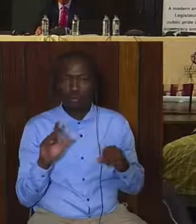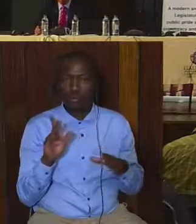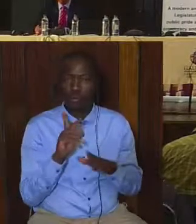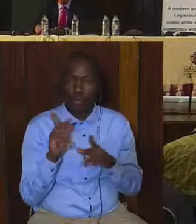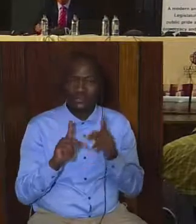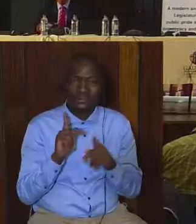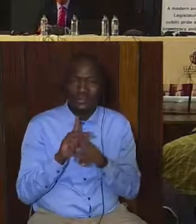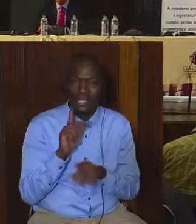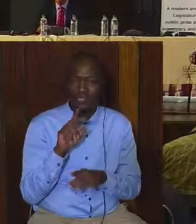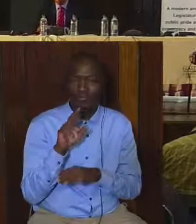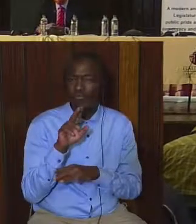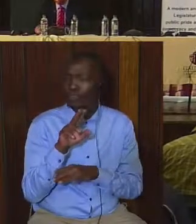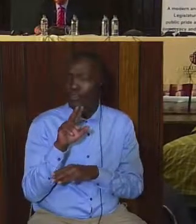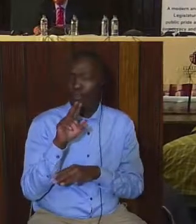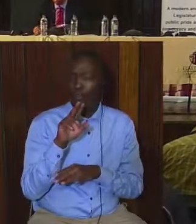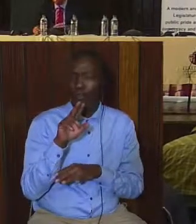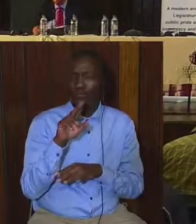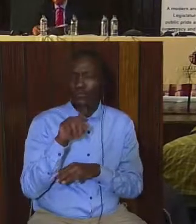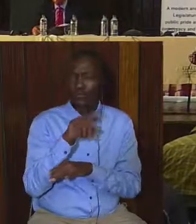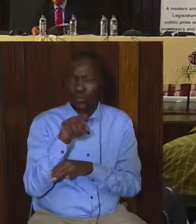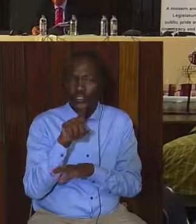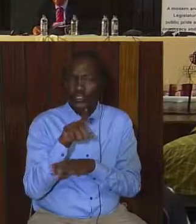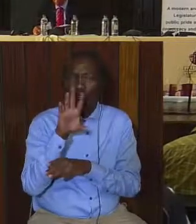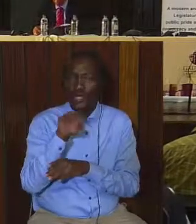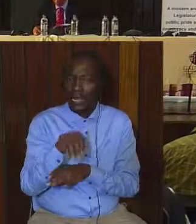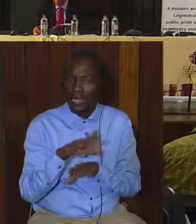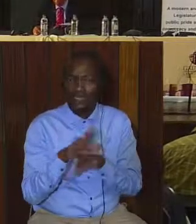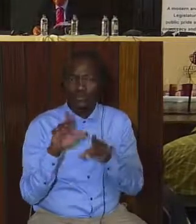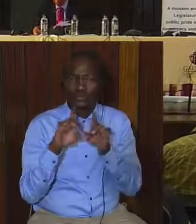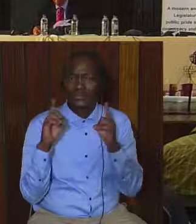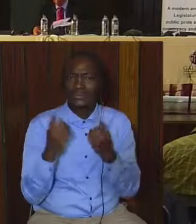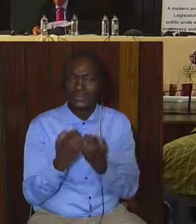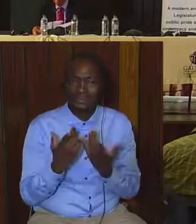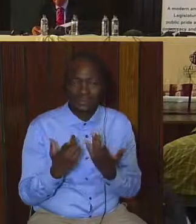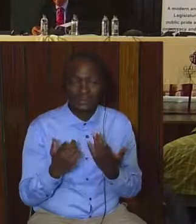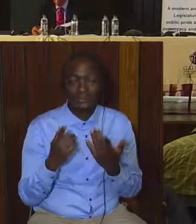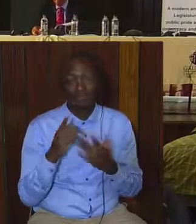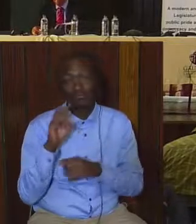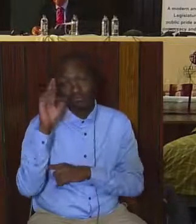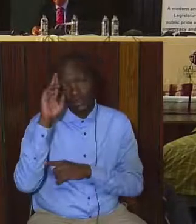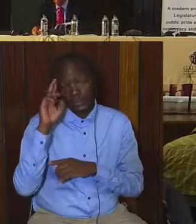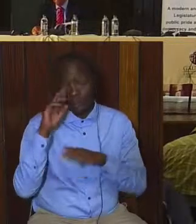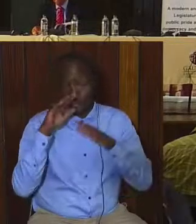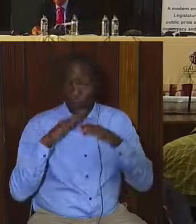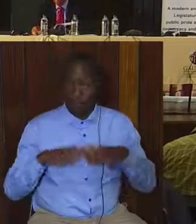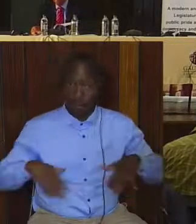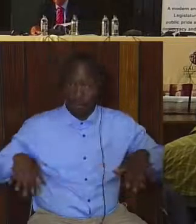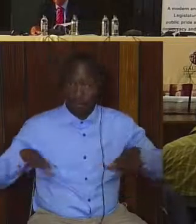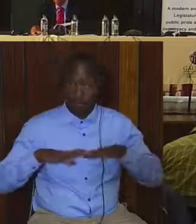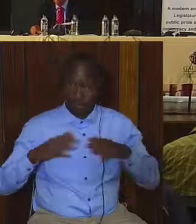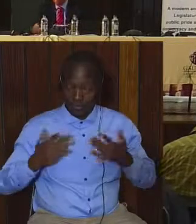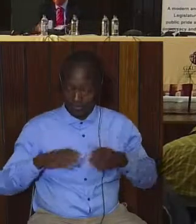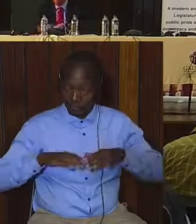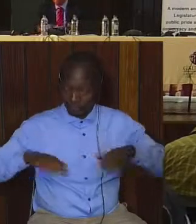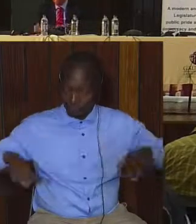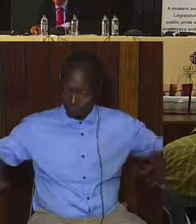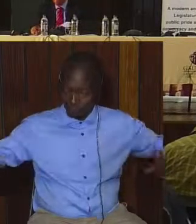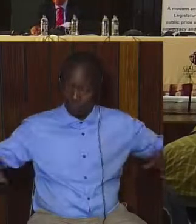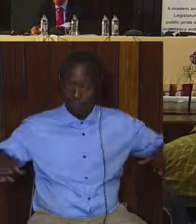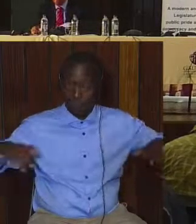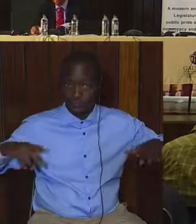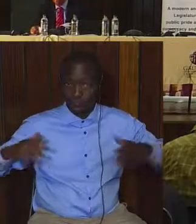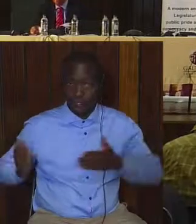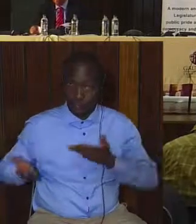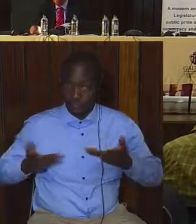ask to departments? And remember, all of us here that introduced ourselves just now